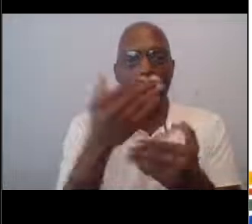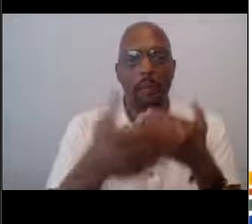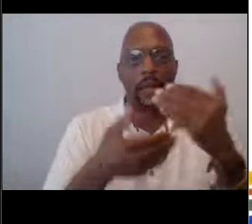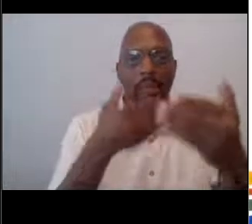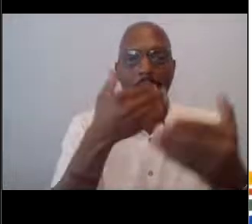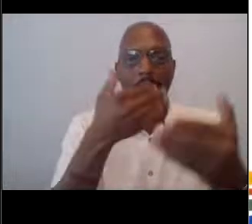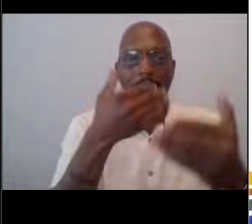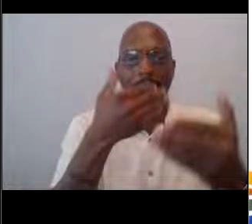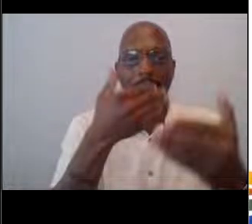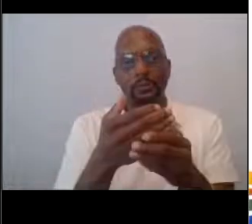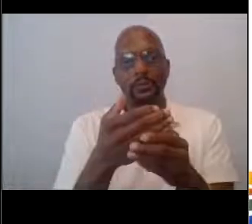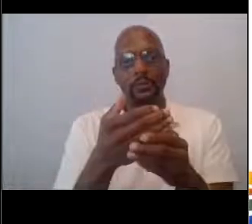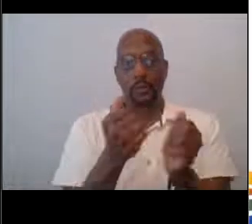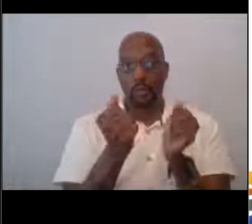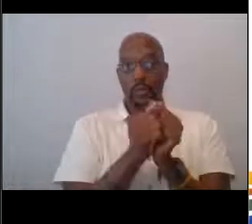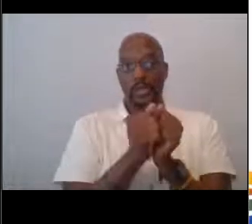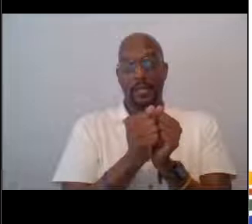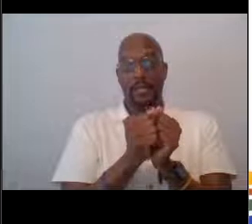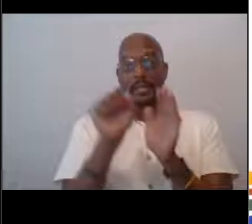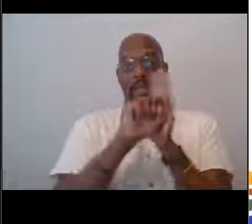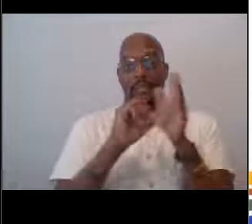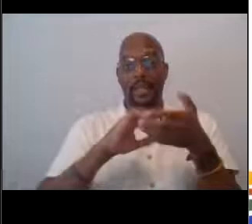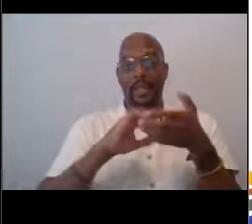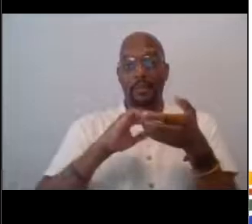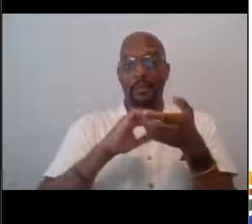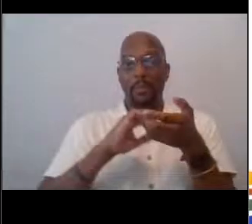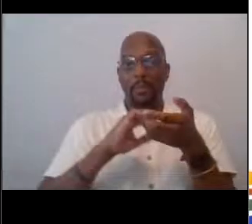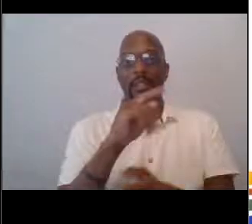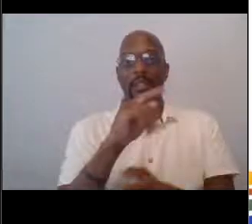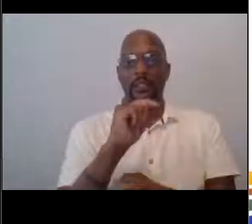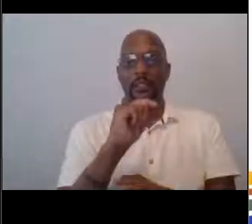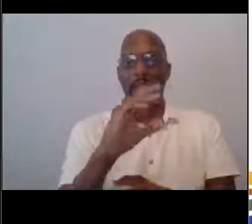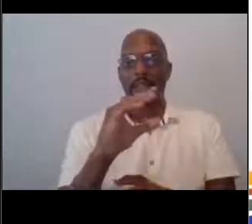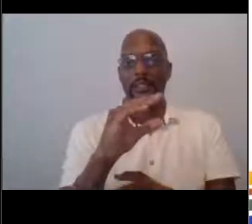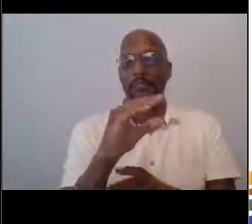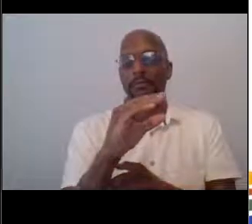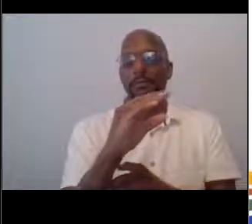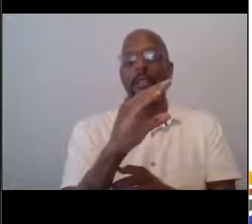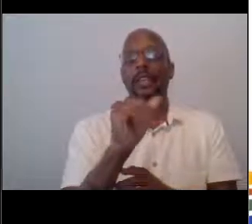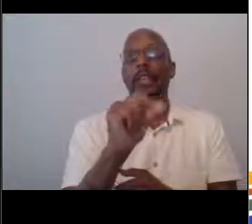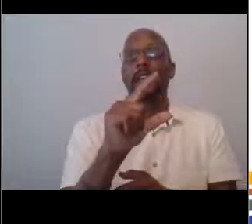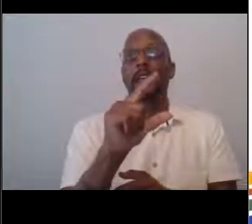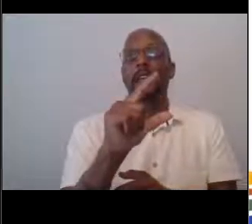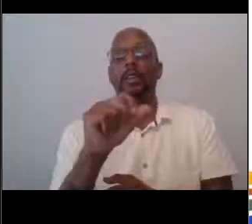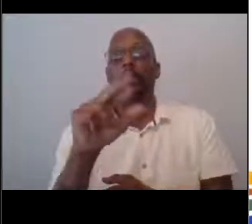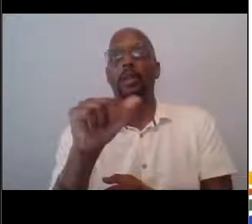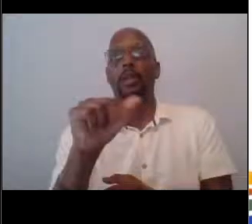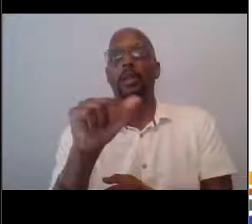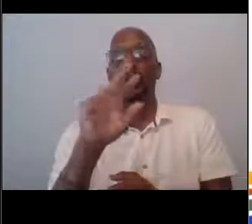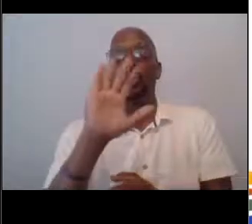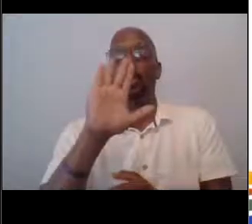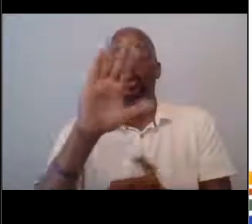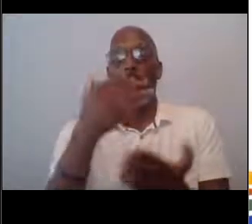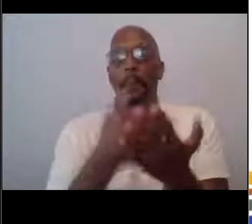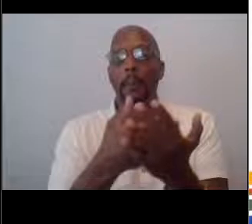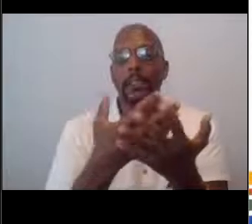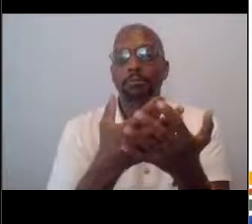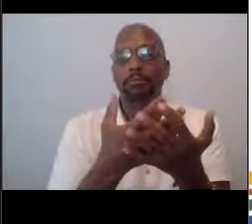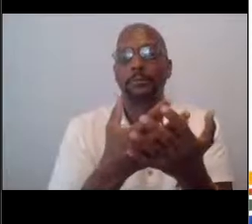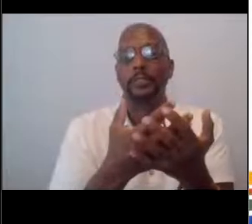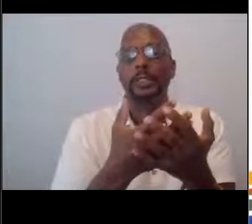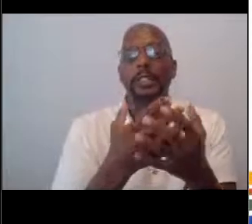state partners, including CalSDA, CTC, and Caltrans, your state investment in partnerships with our local investment of